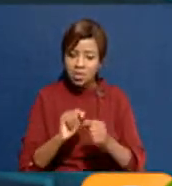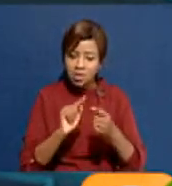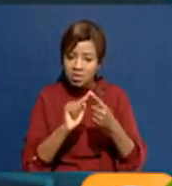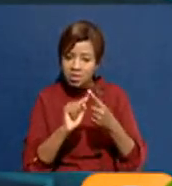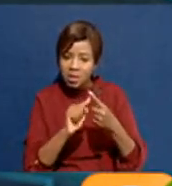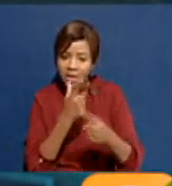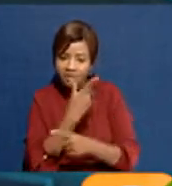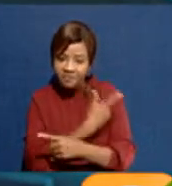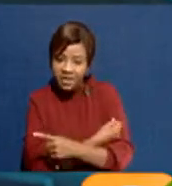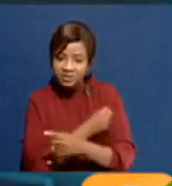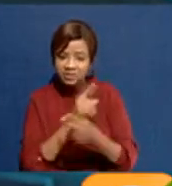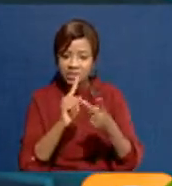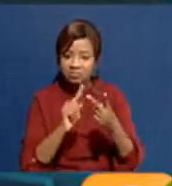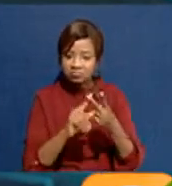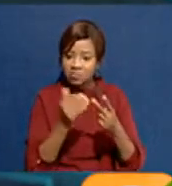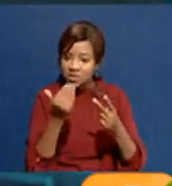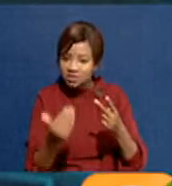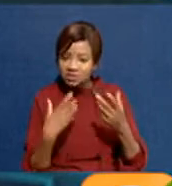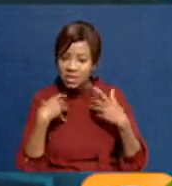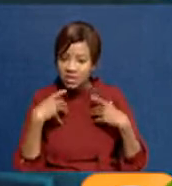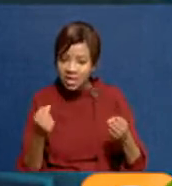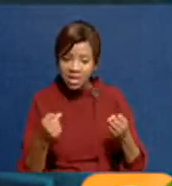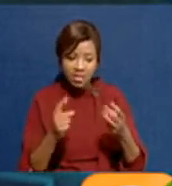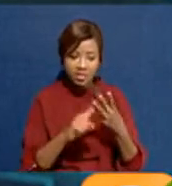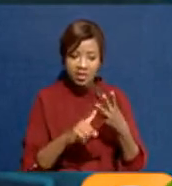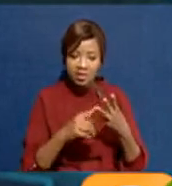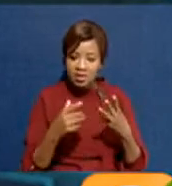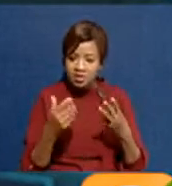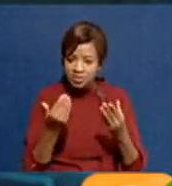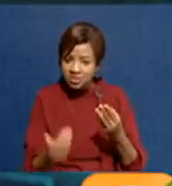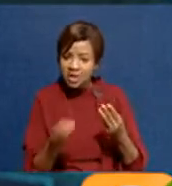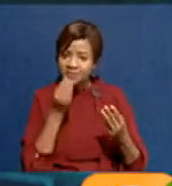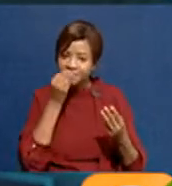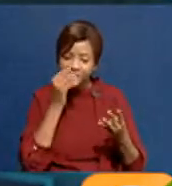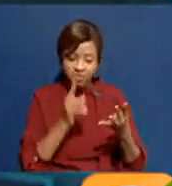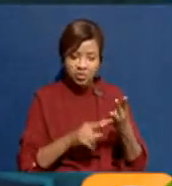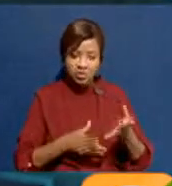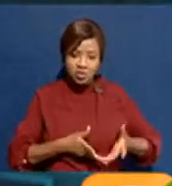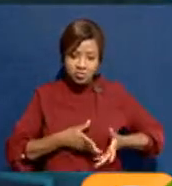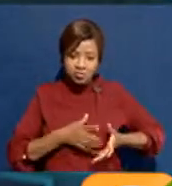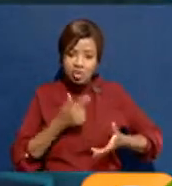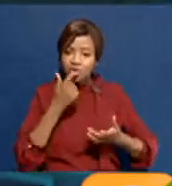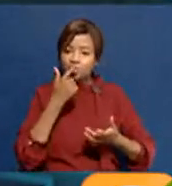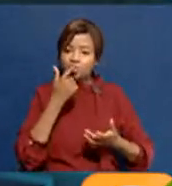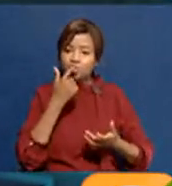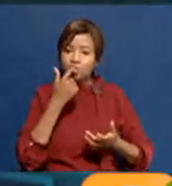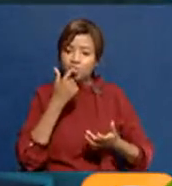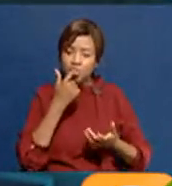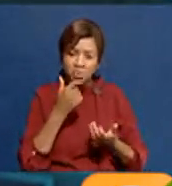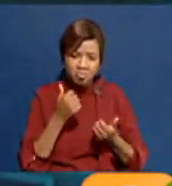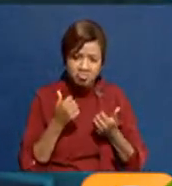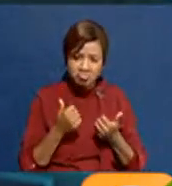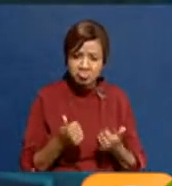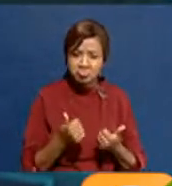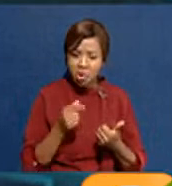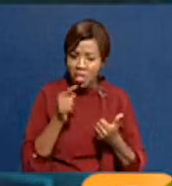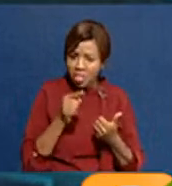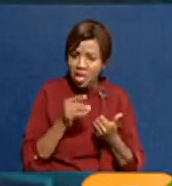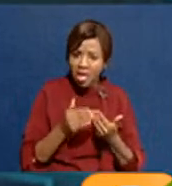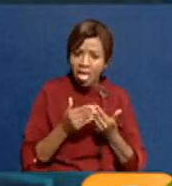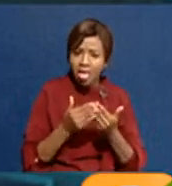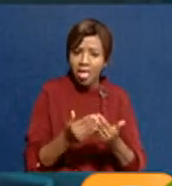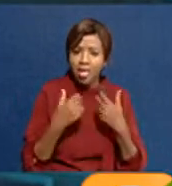on matters child health, child survival, good feeding, breastfeeding, which is one of the key child